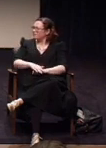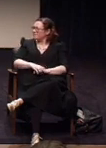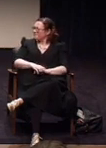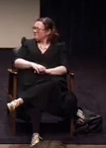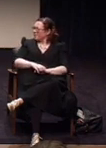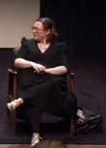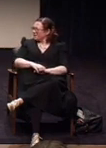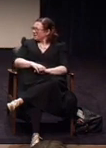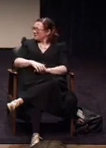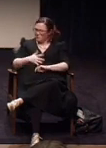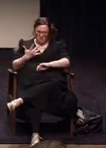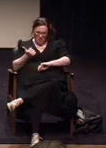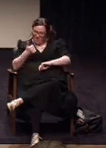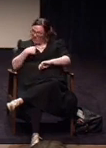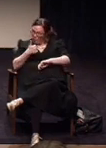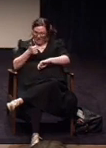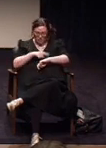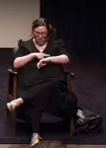doing?